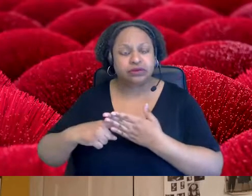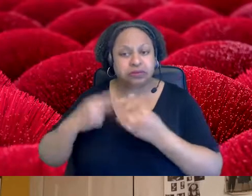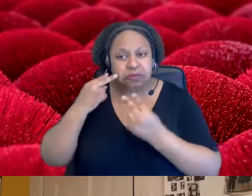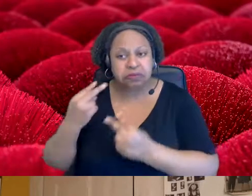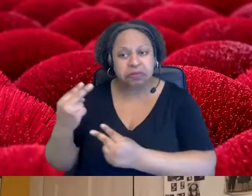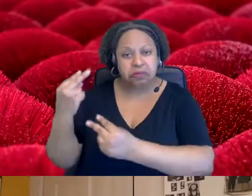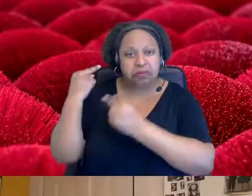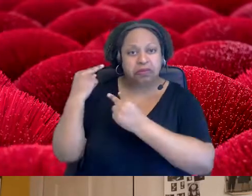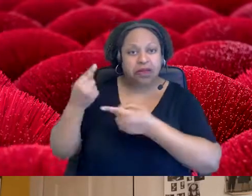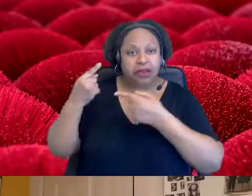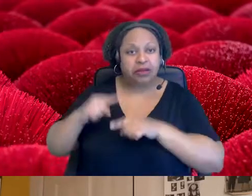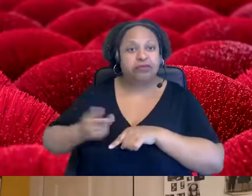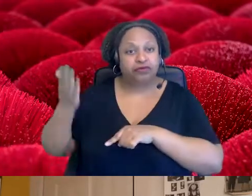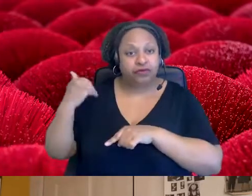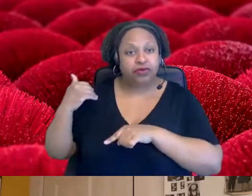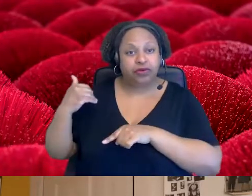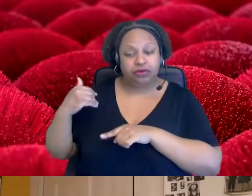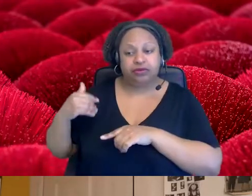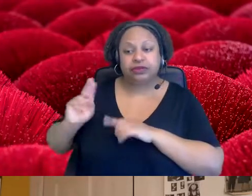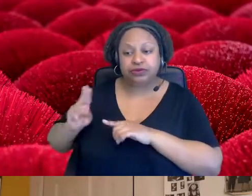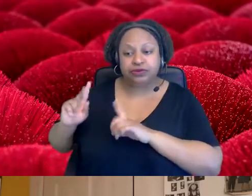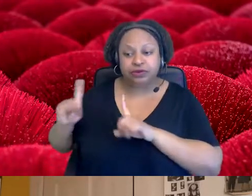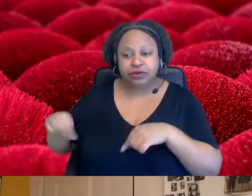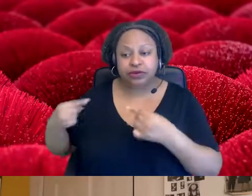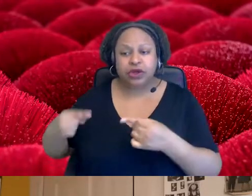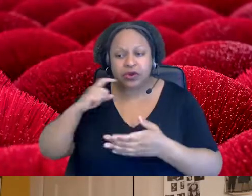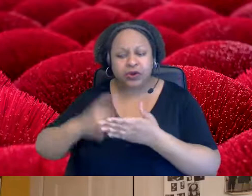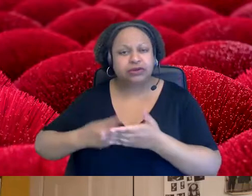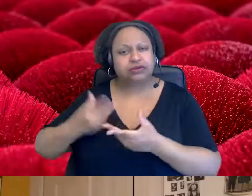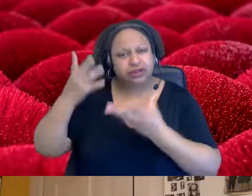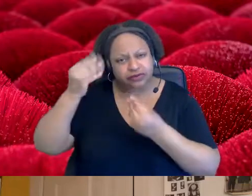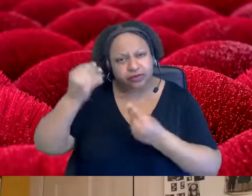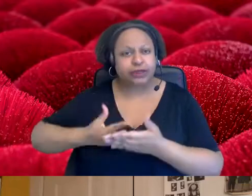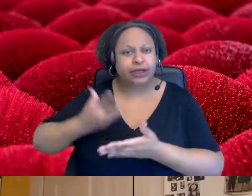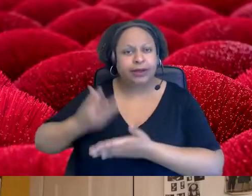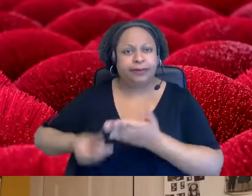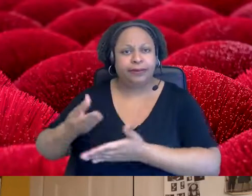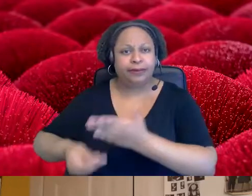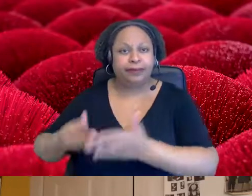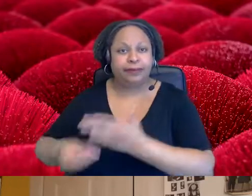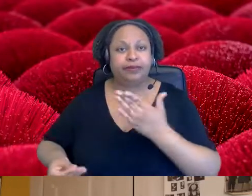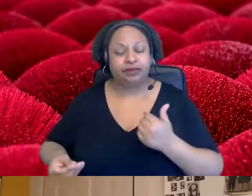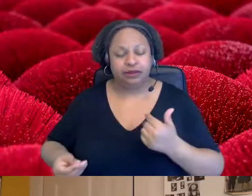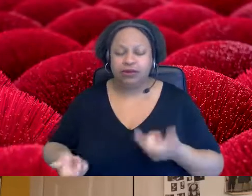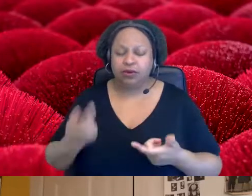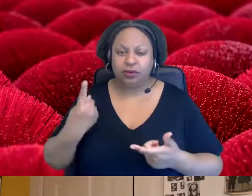being that were never filled with information. So I think that's one of the biggest challenges.